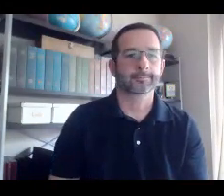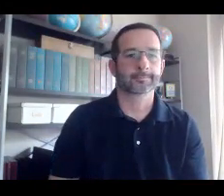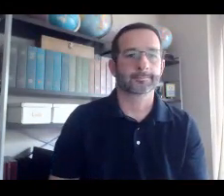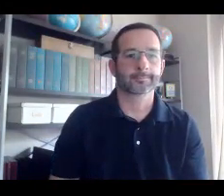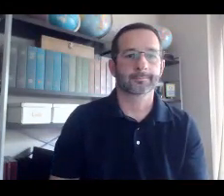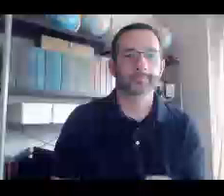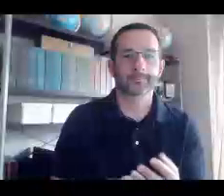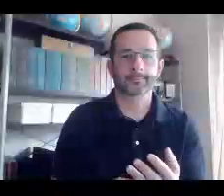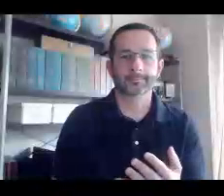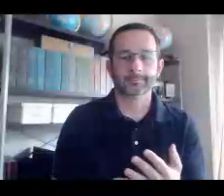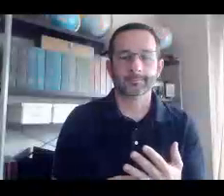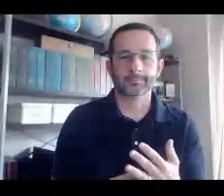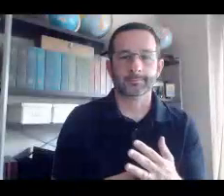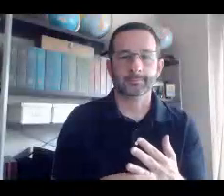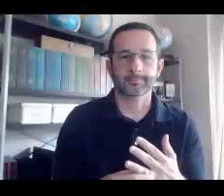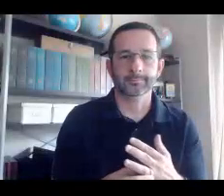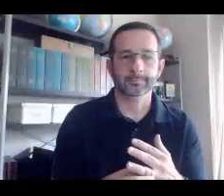well.